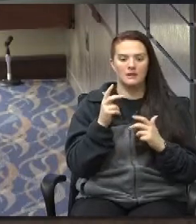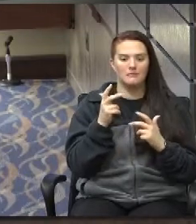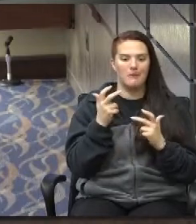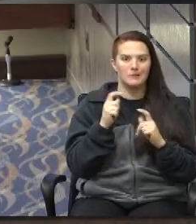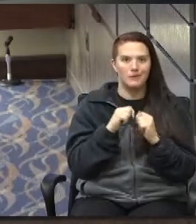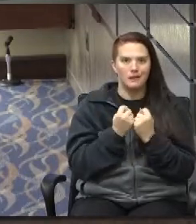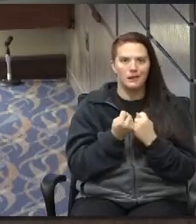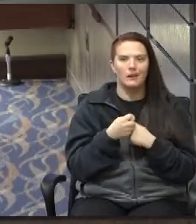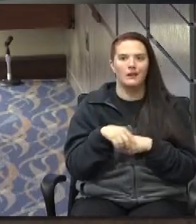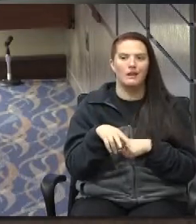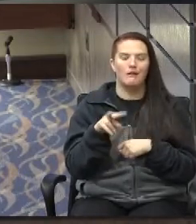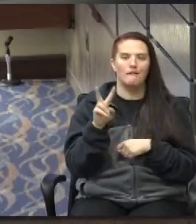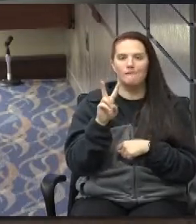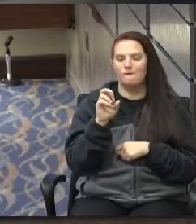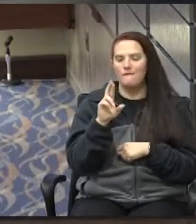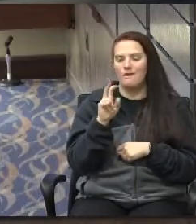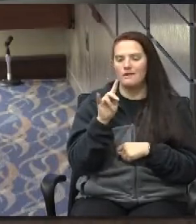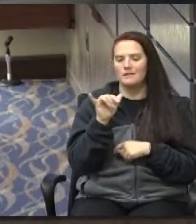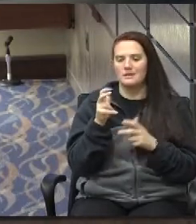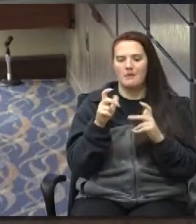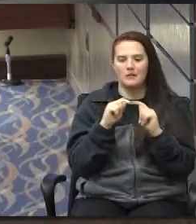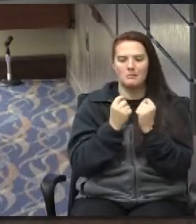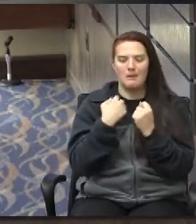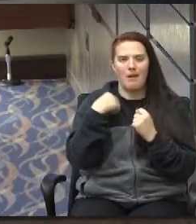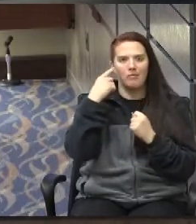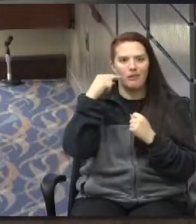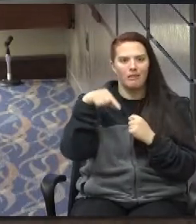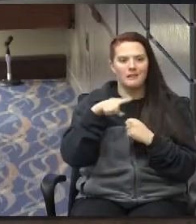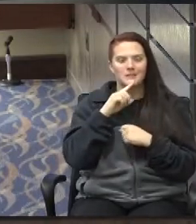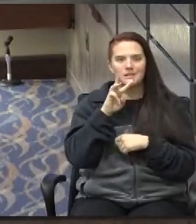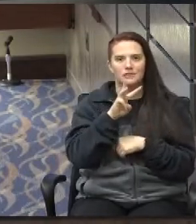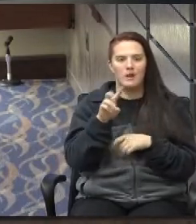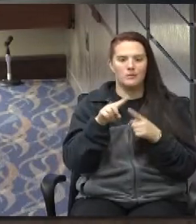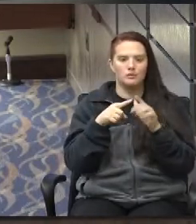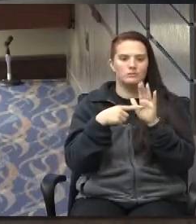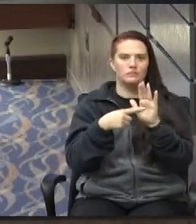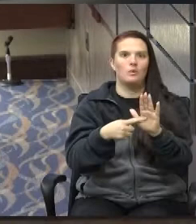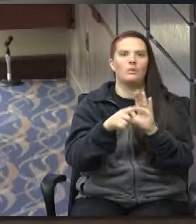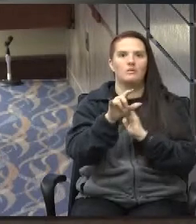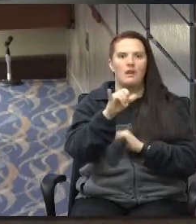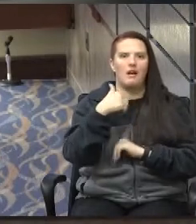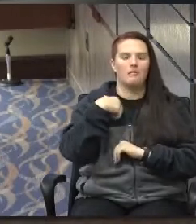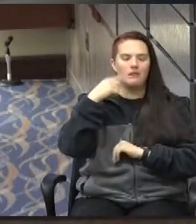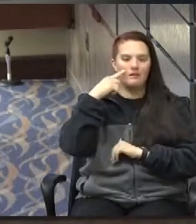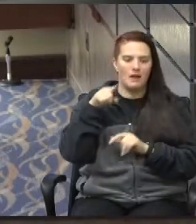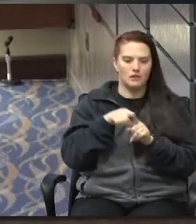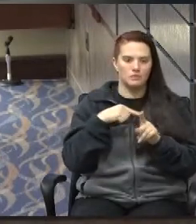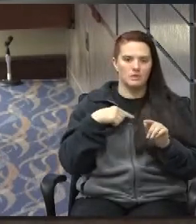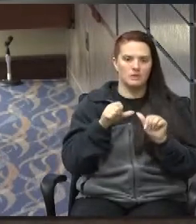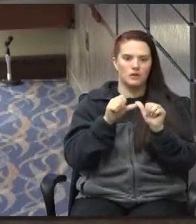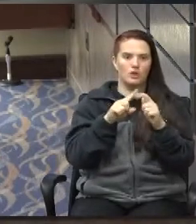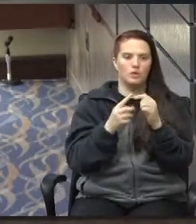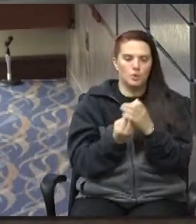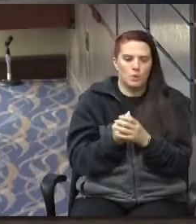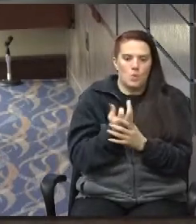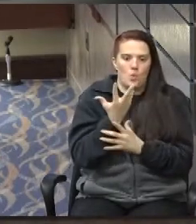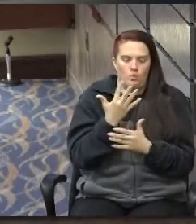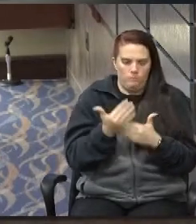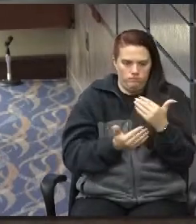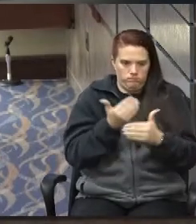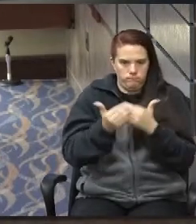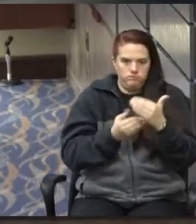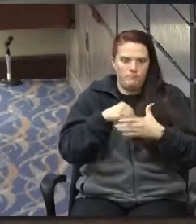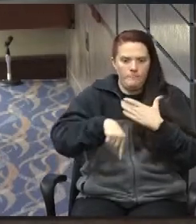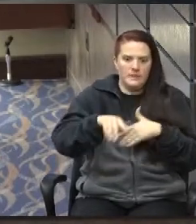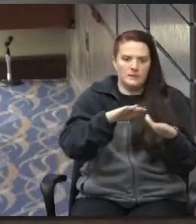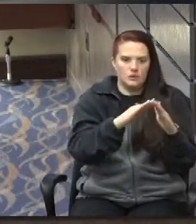we're on the varsity basketball team. And I think that this is a website that demonstrates that. And I think that as we continue to grow and progress in this